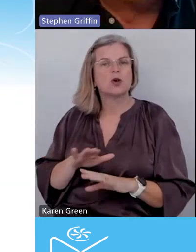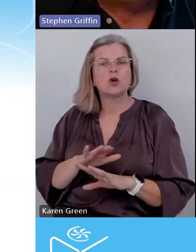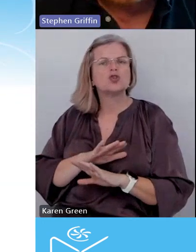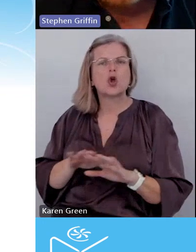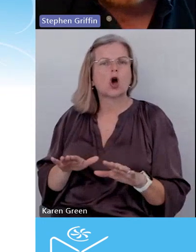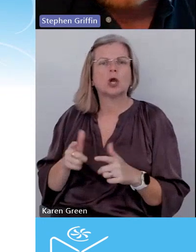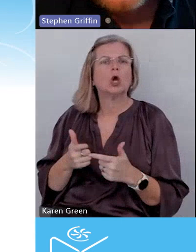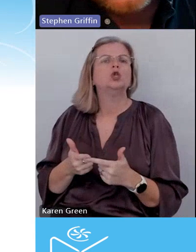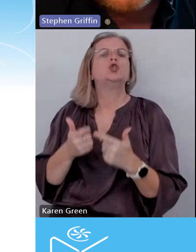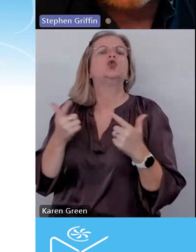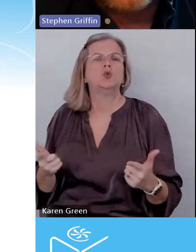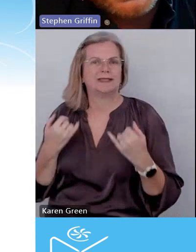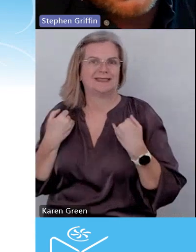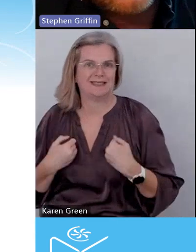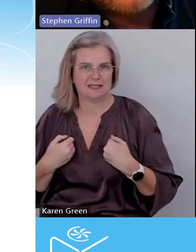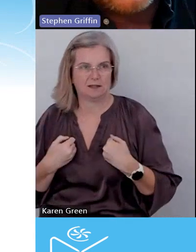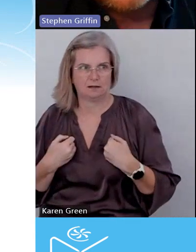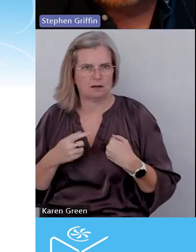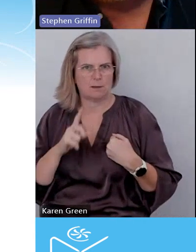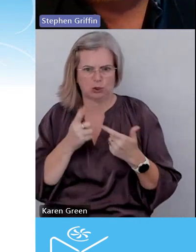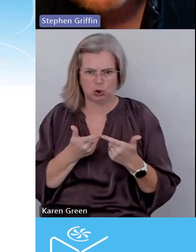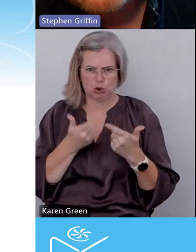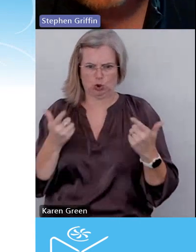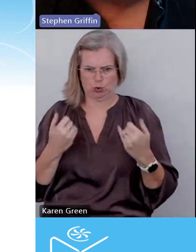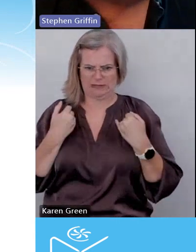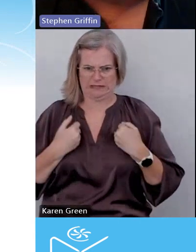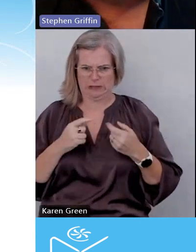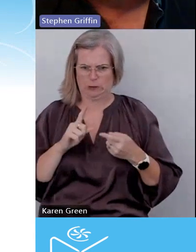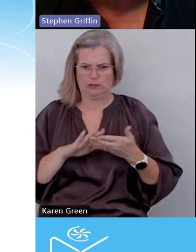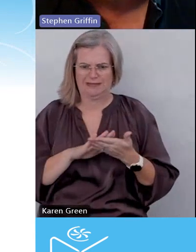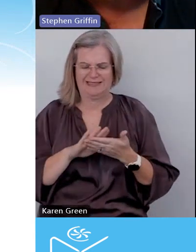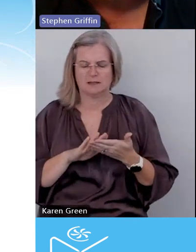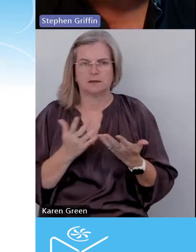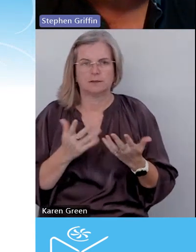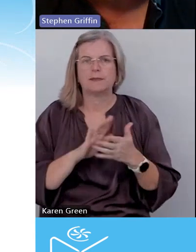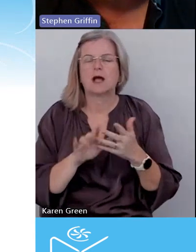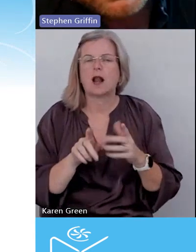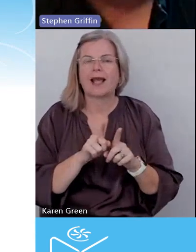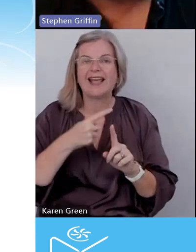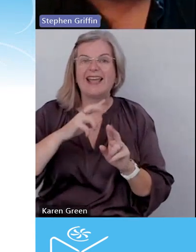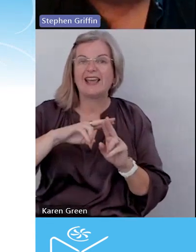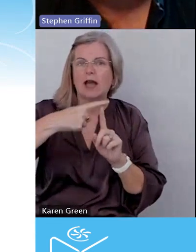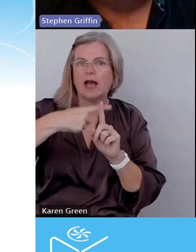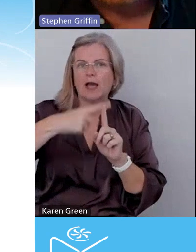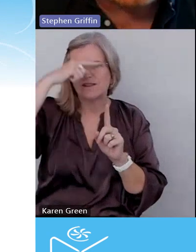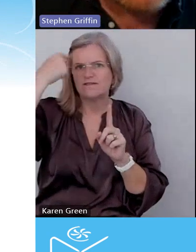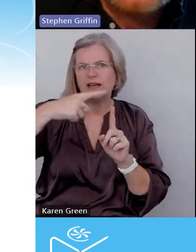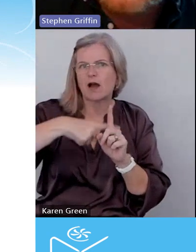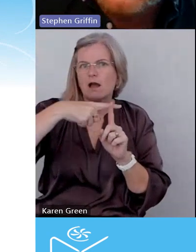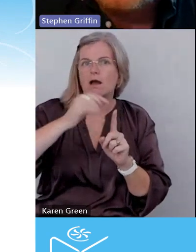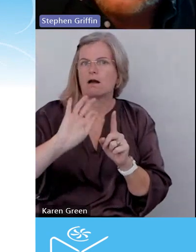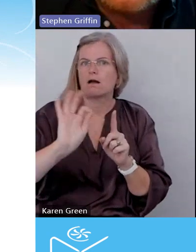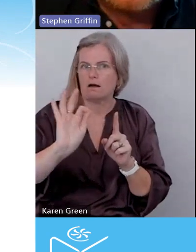sick because these yardsticks are always different. If they don't have a fever, for example, they're allowed to come back to school, an